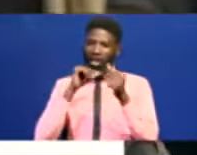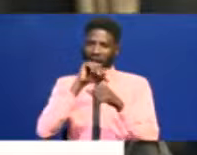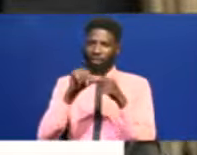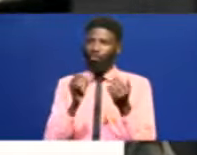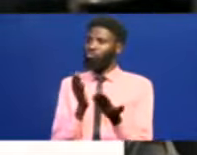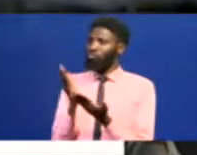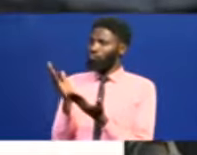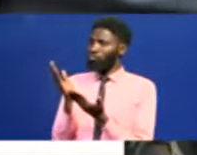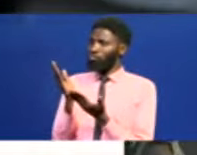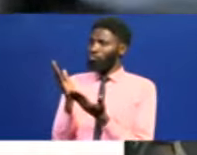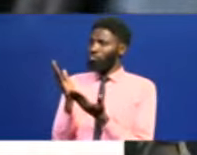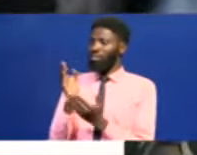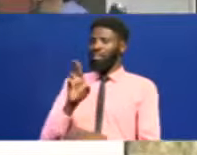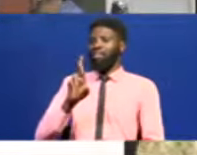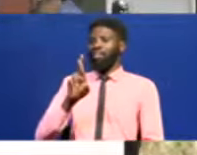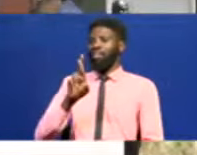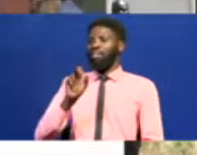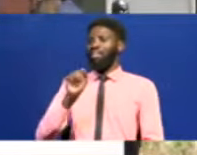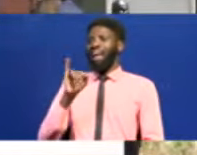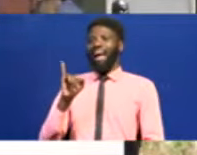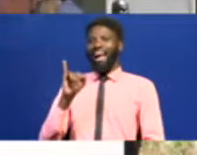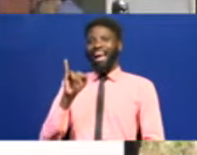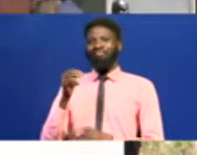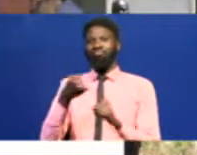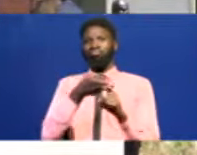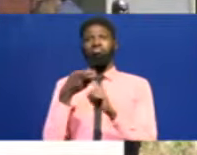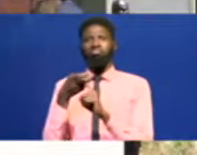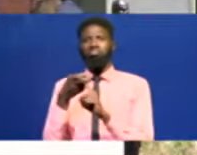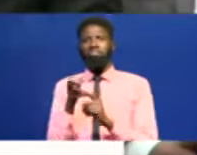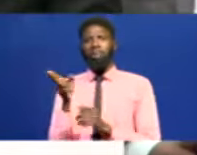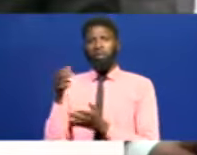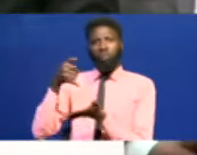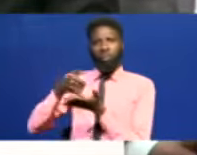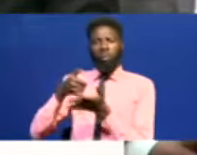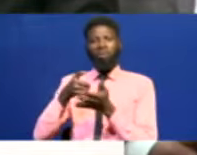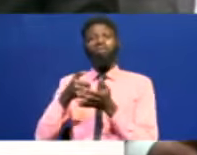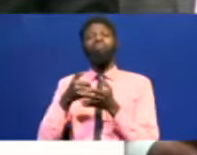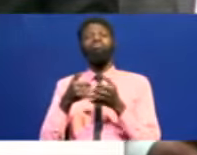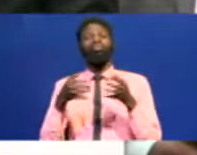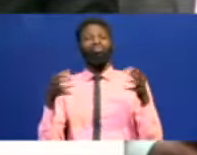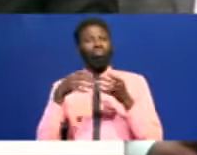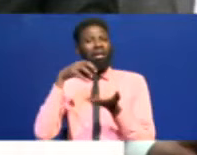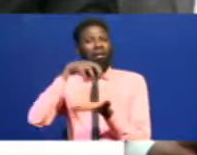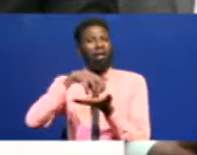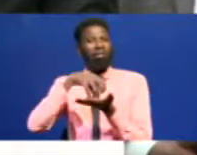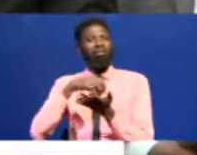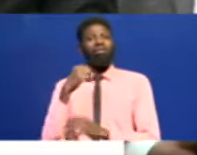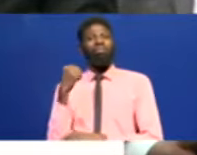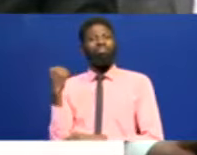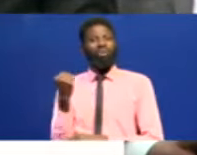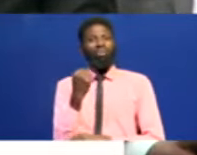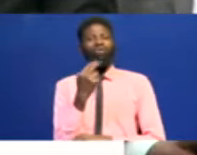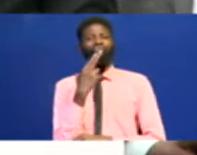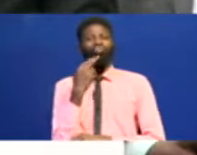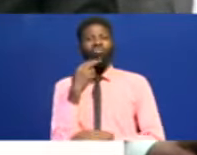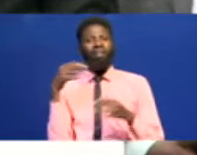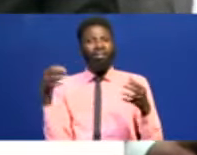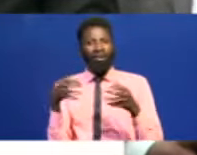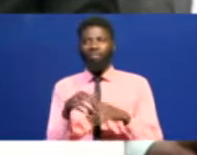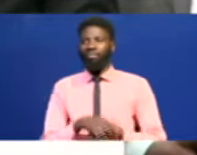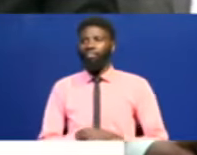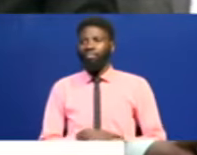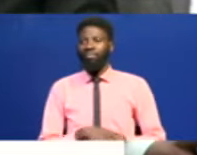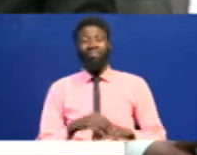parties involved in court dispute of Mumias Sugar Company. The matter of the abduction of Mr. Rai